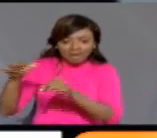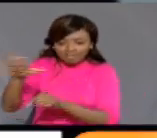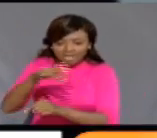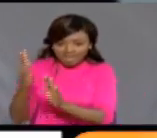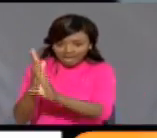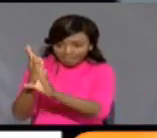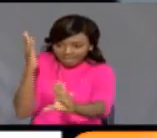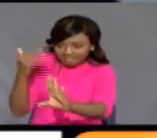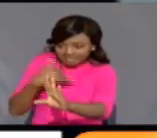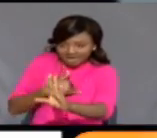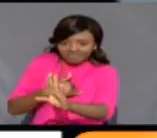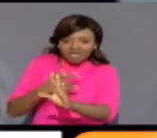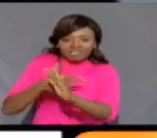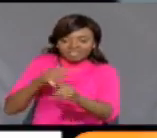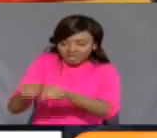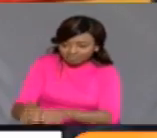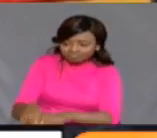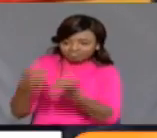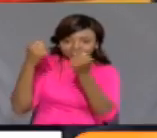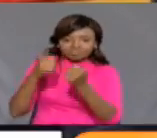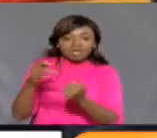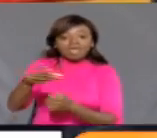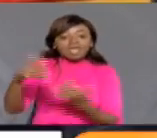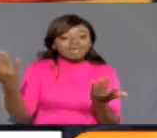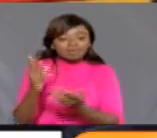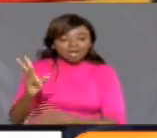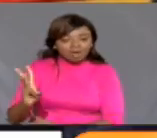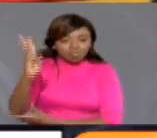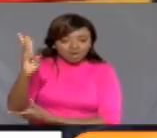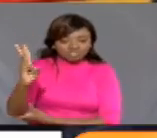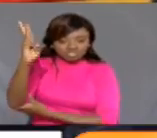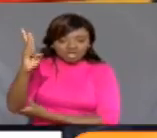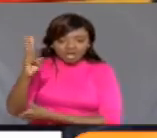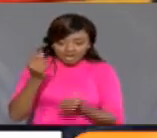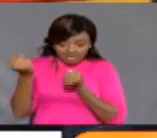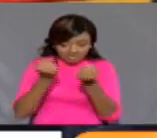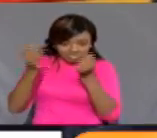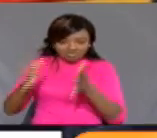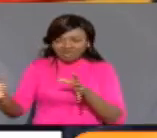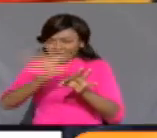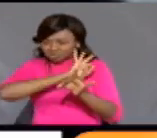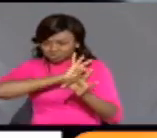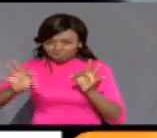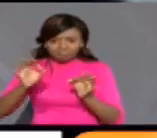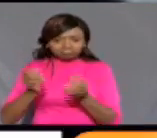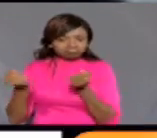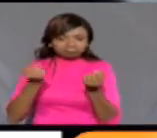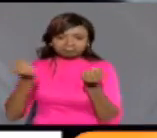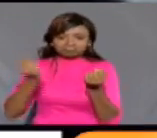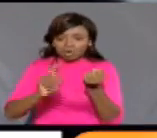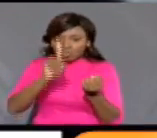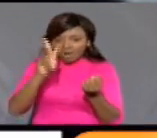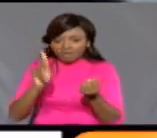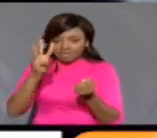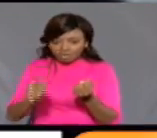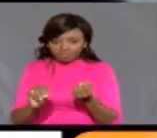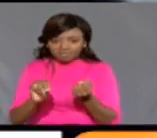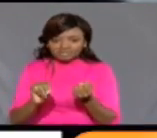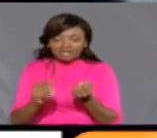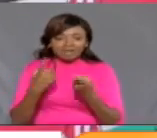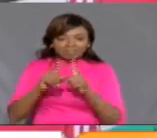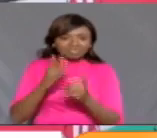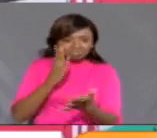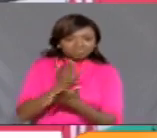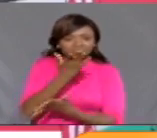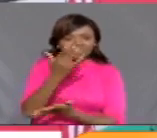bus at Gorov Harar in Wajir. The bus driver managed to drive on for about a kilometer, averting an imminent